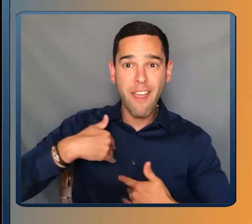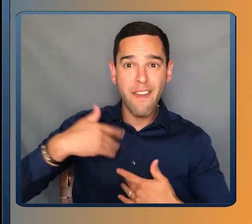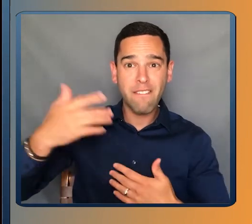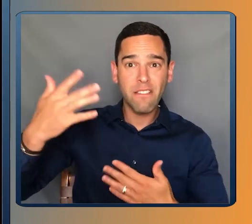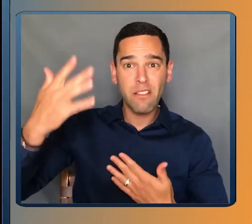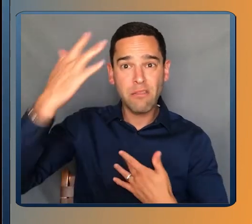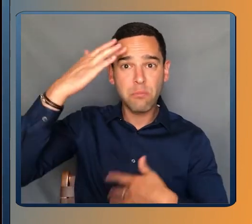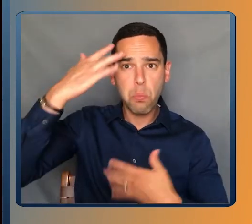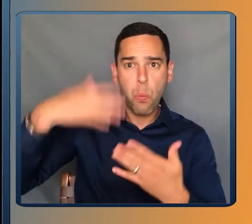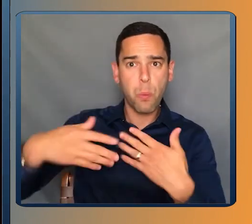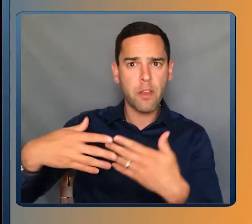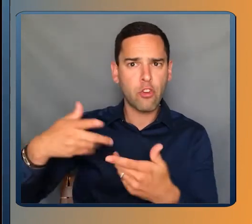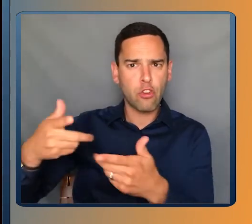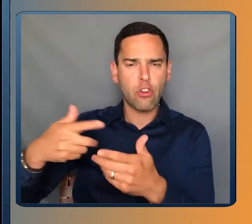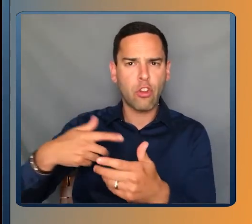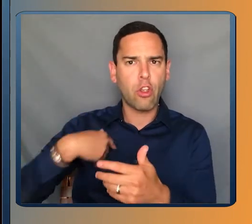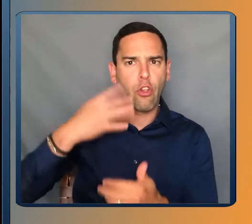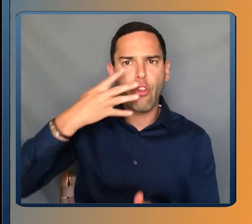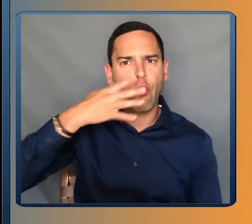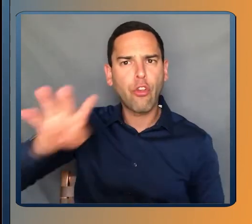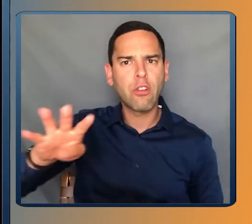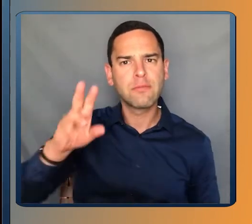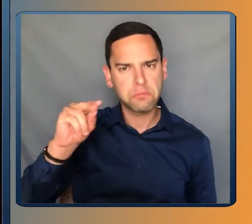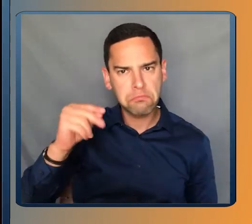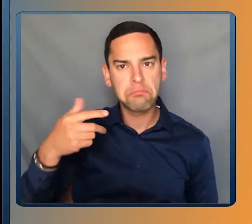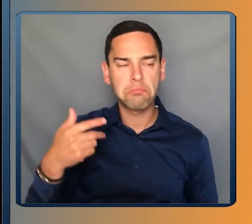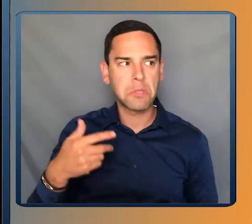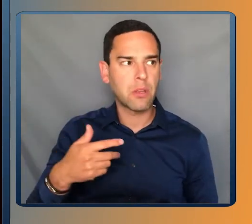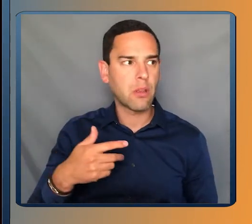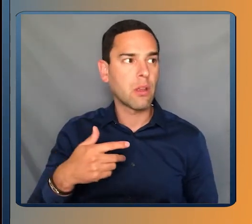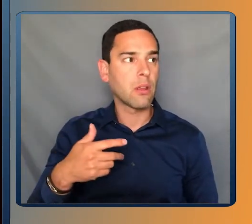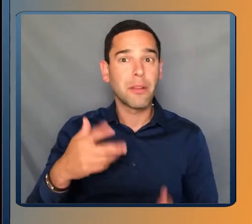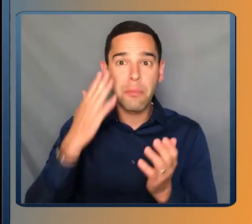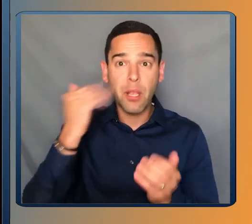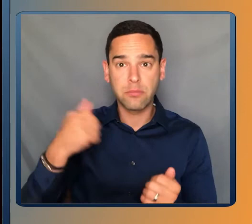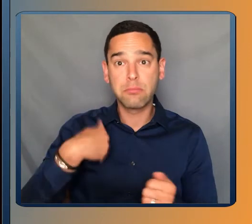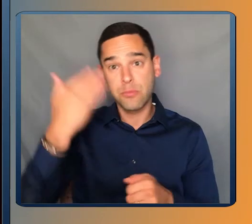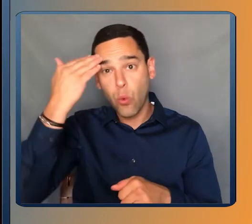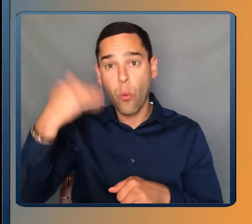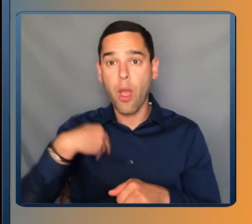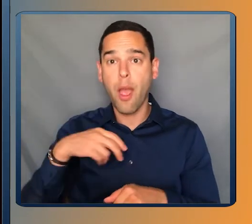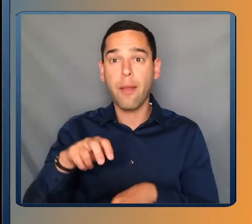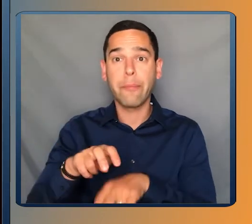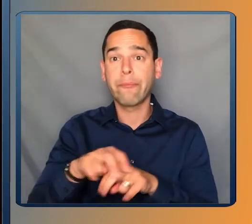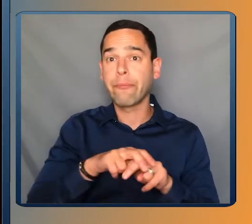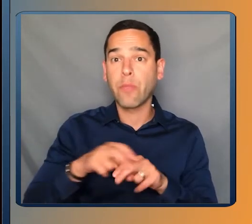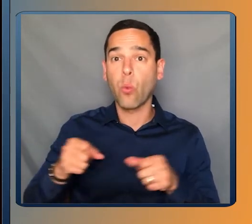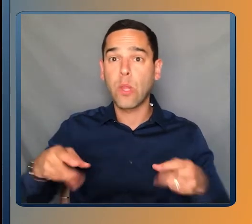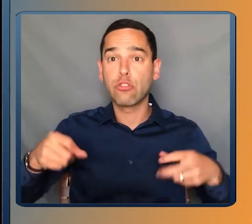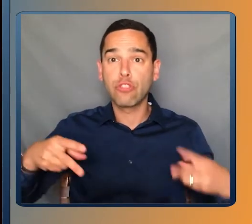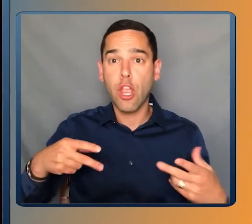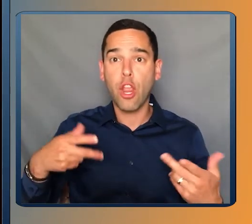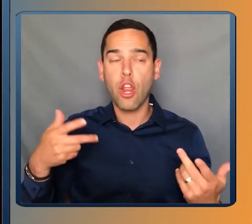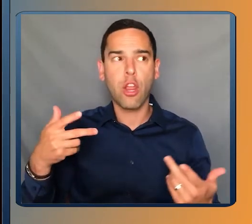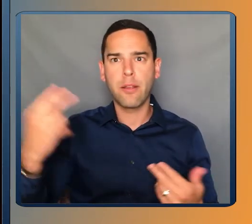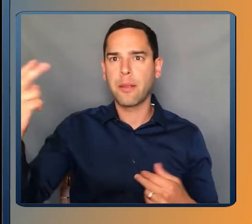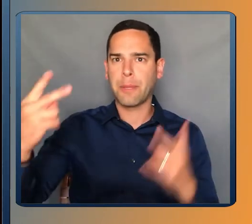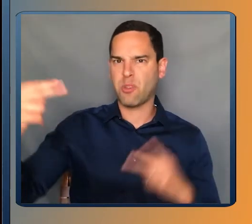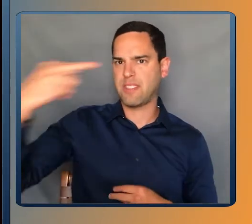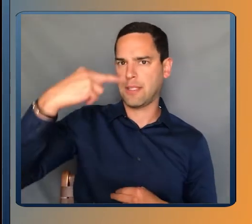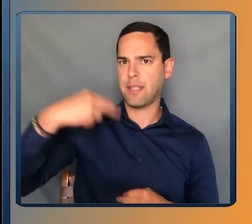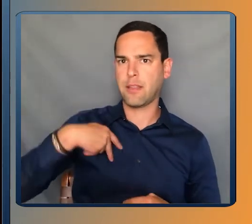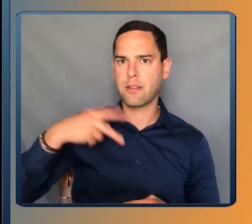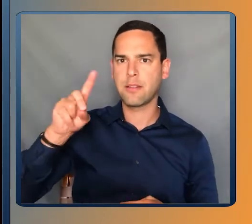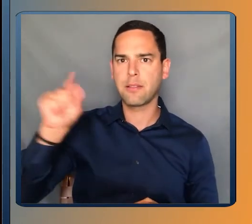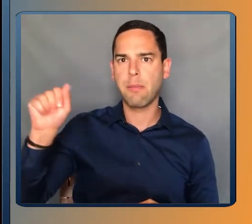I roll around in a wheelchair, but I know that somebody else may have an invisible disability that I don't know about. They could have a respiratory illness that I don't know